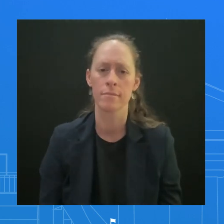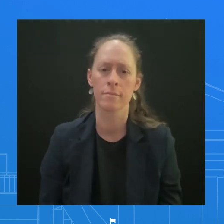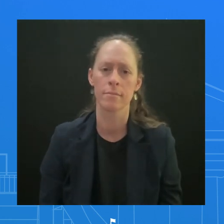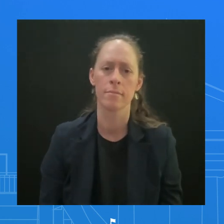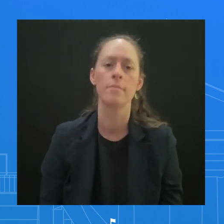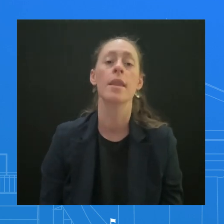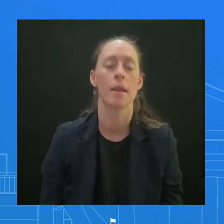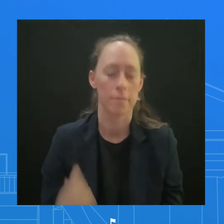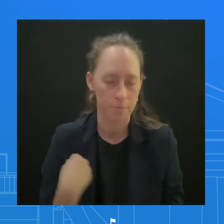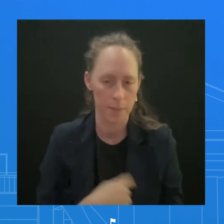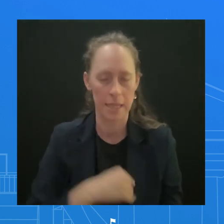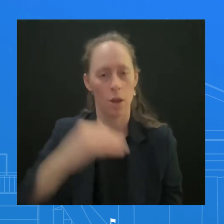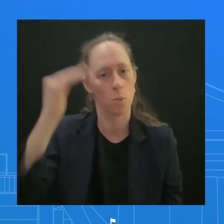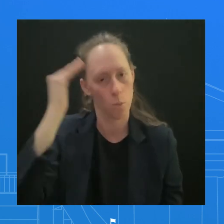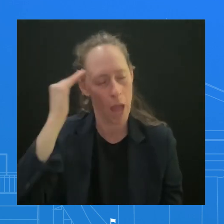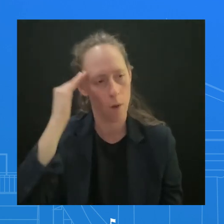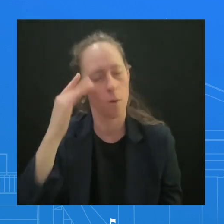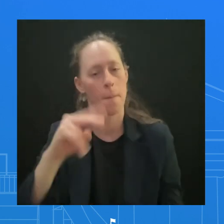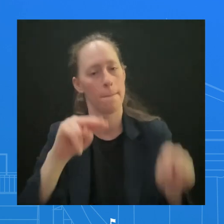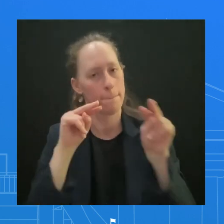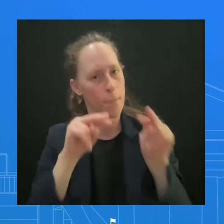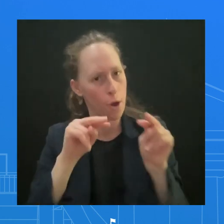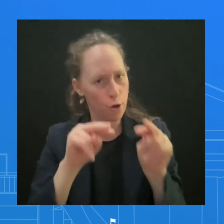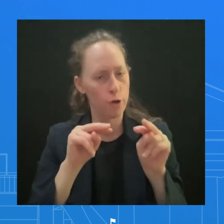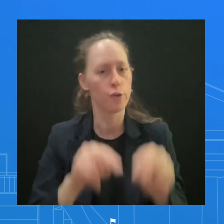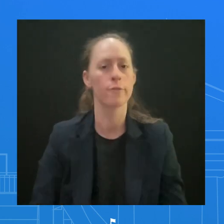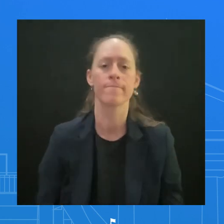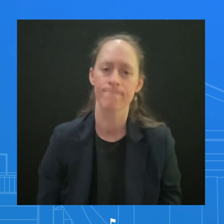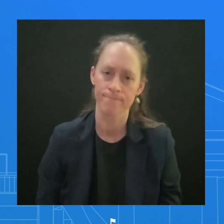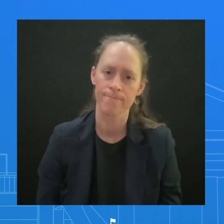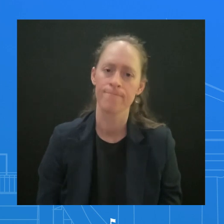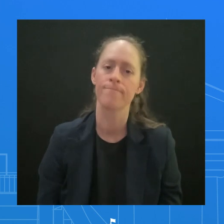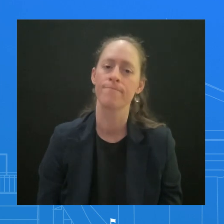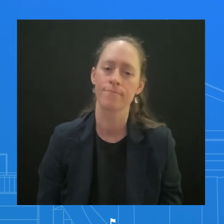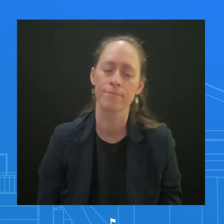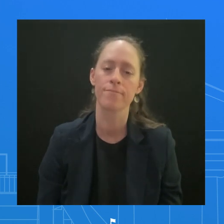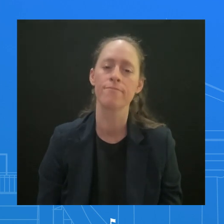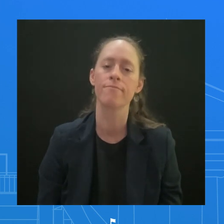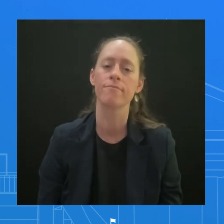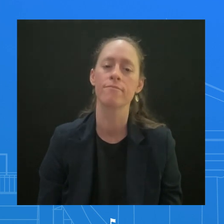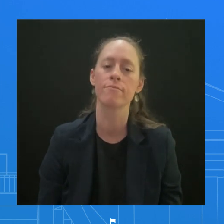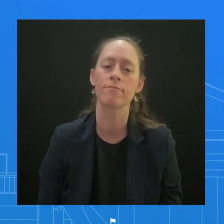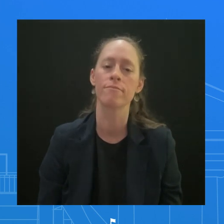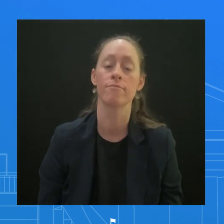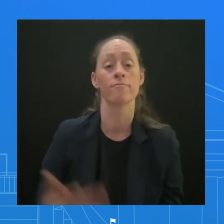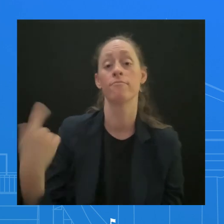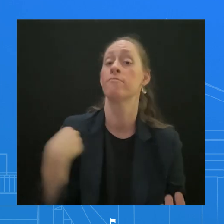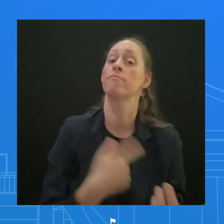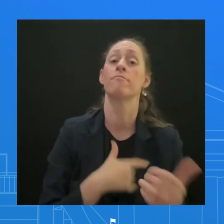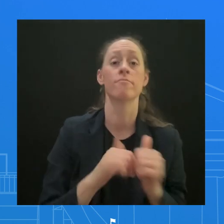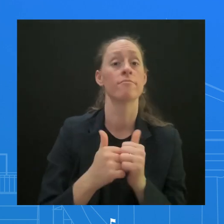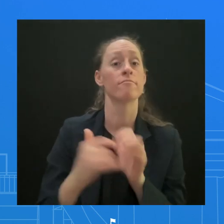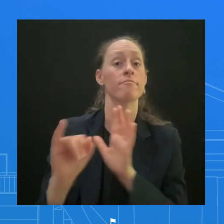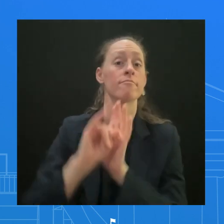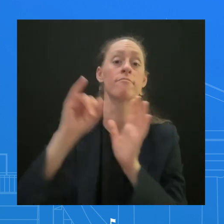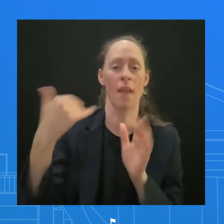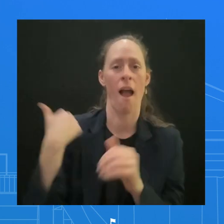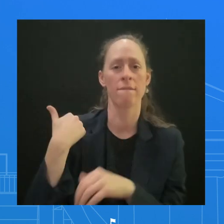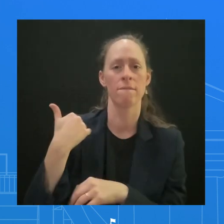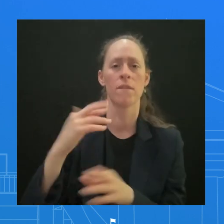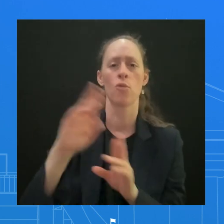We are able to monitor some radiation sensors that are around the plant, and thus far we've detected no elevated levels